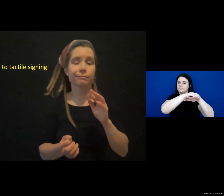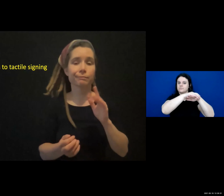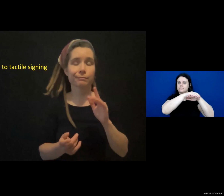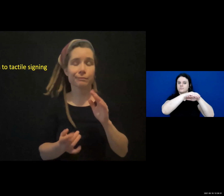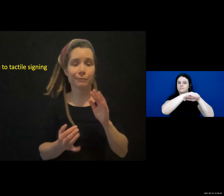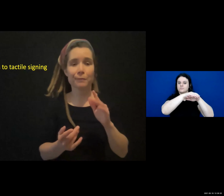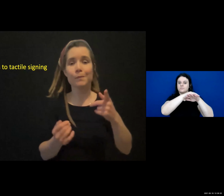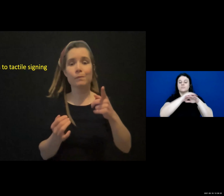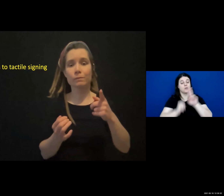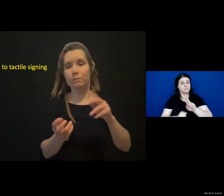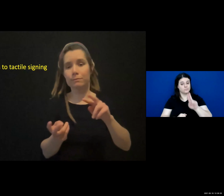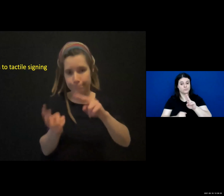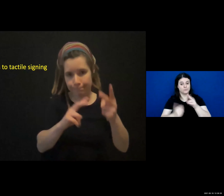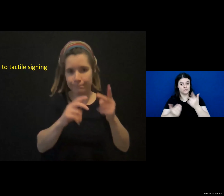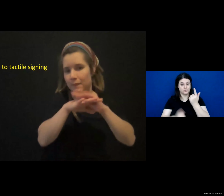use tactile sign.